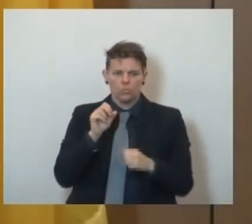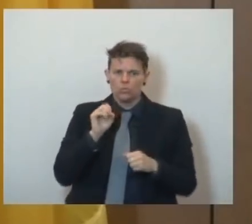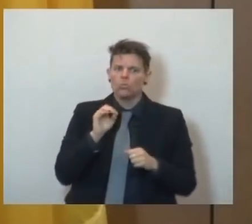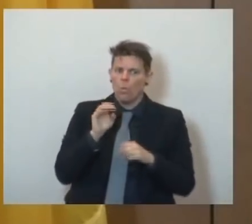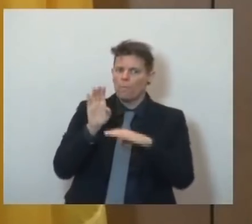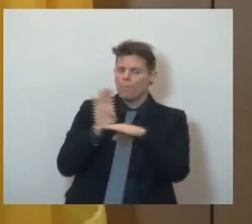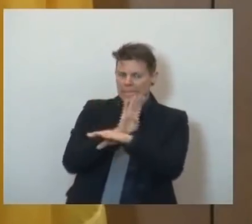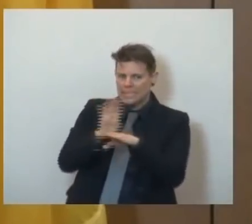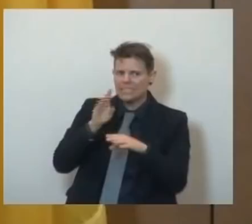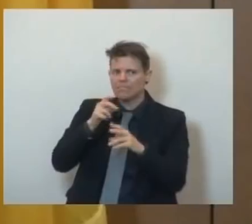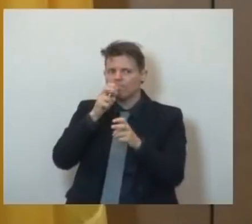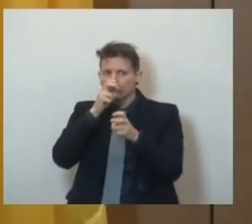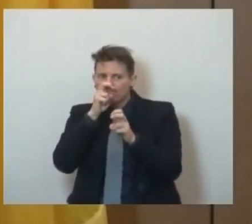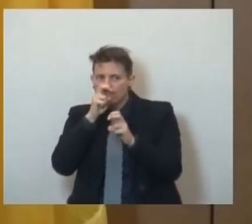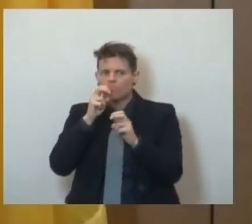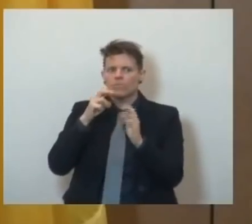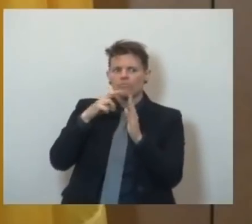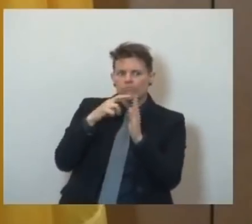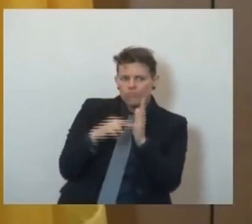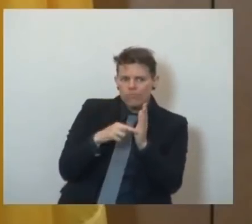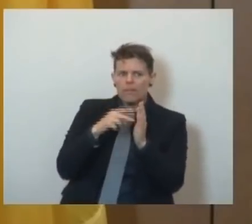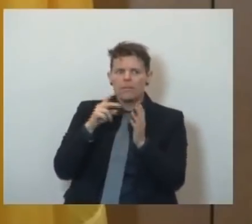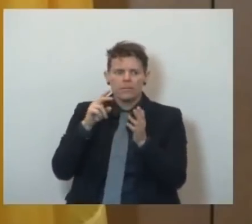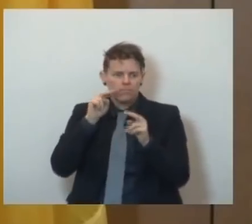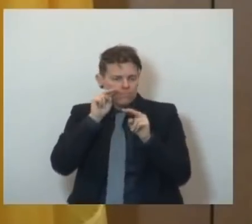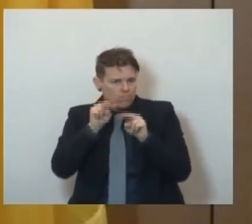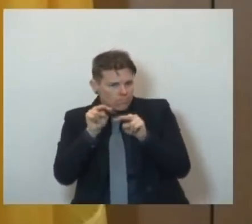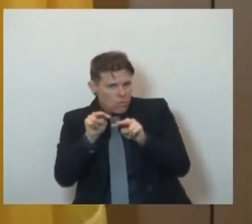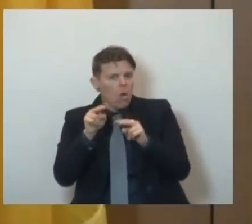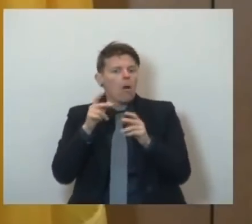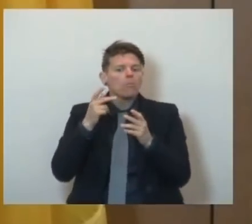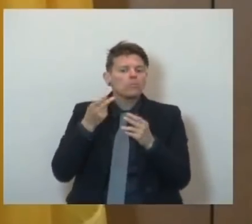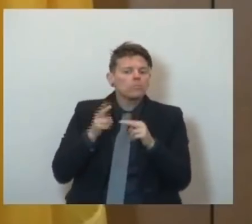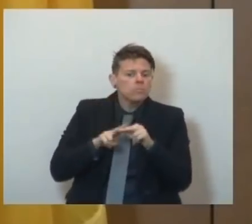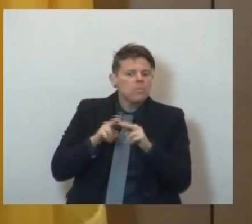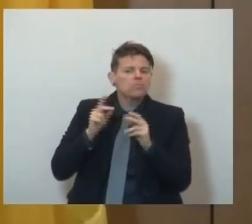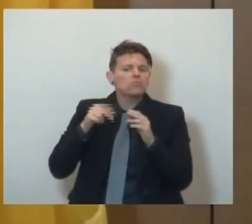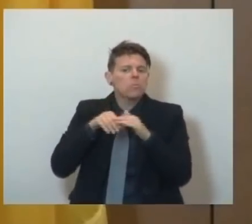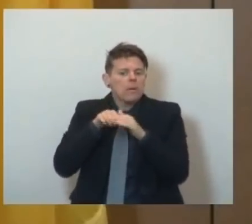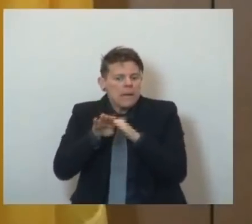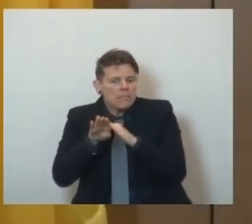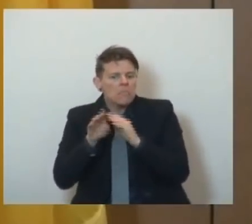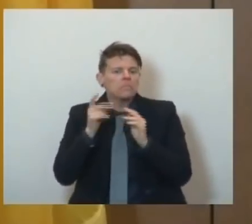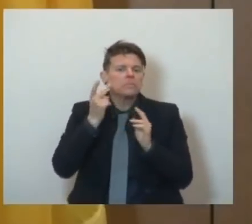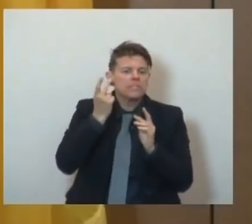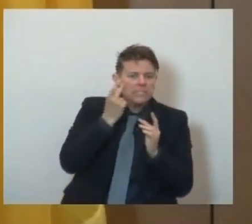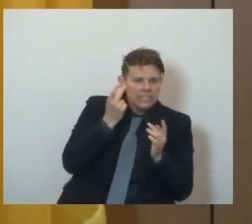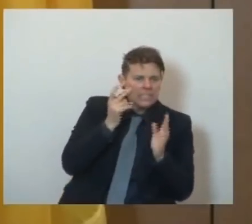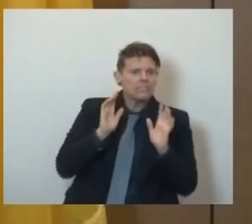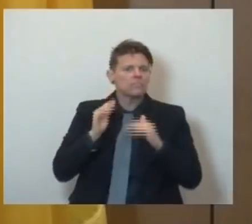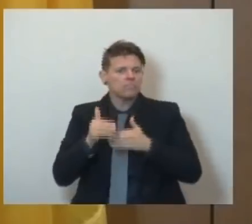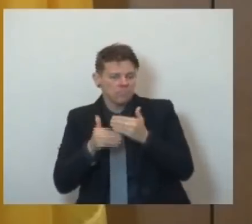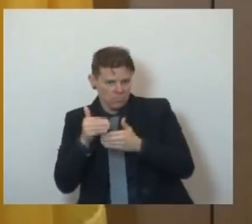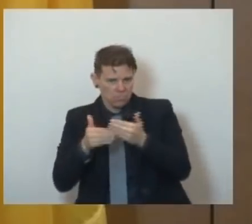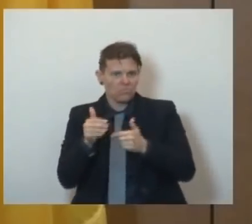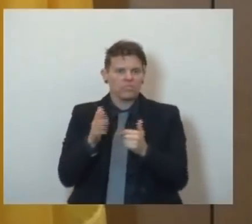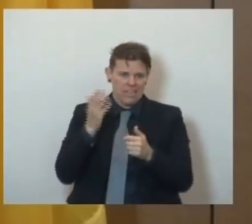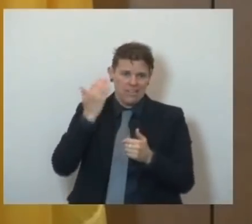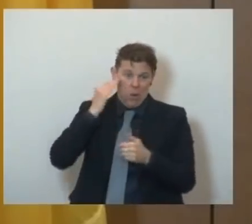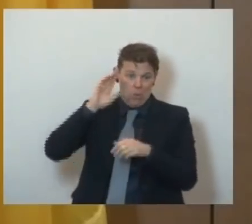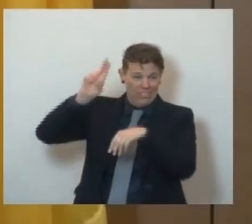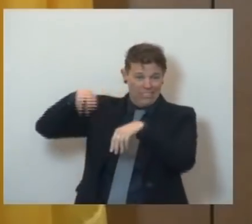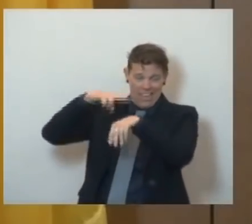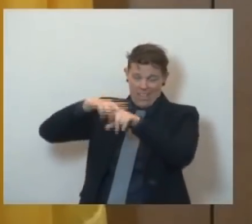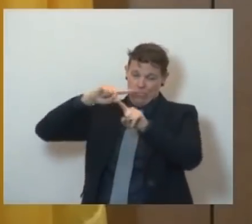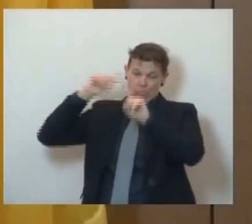few people in at a time, well before there was a public health order declaring that they had to do that. They just did it,